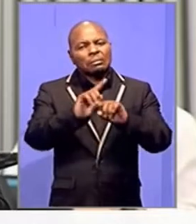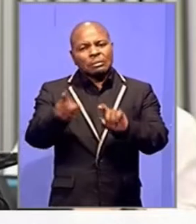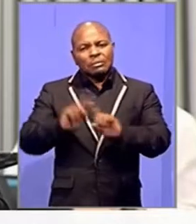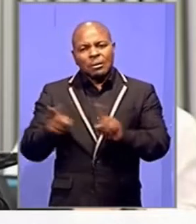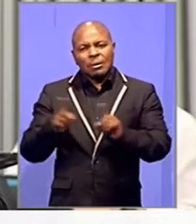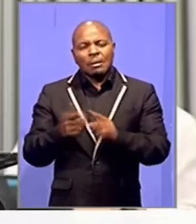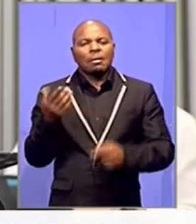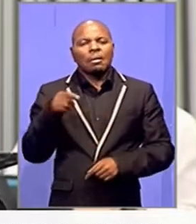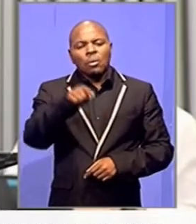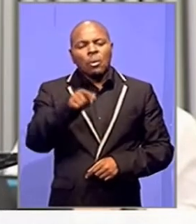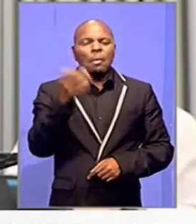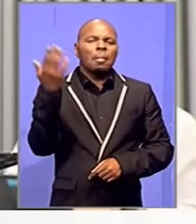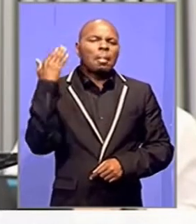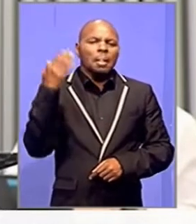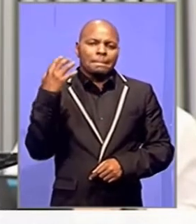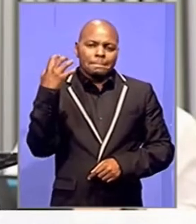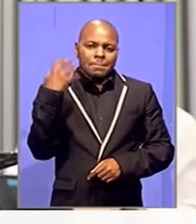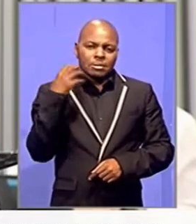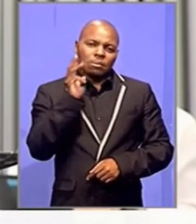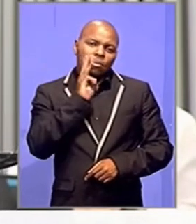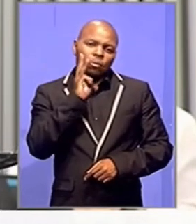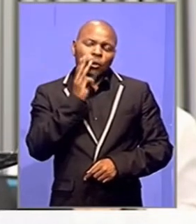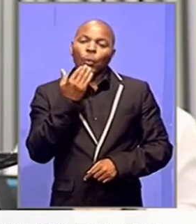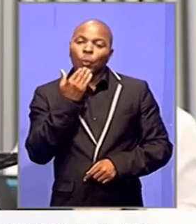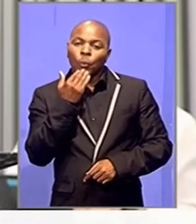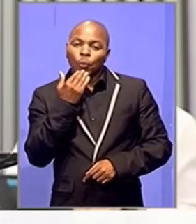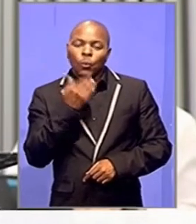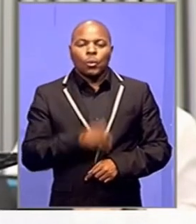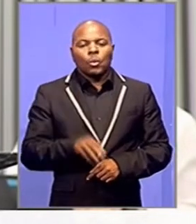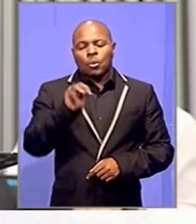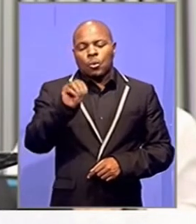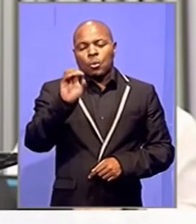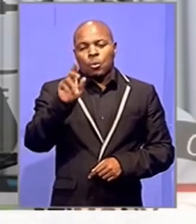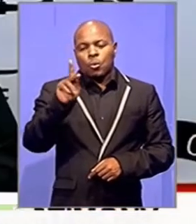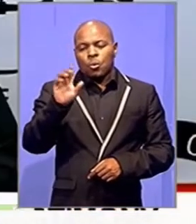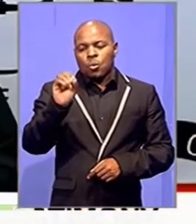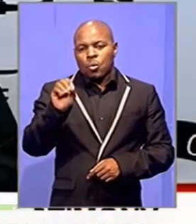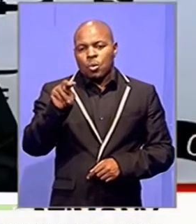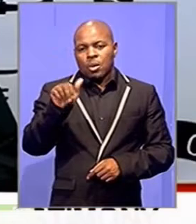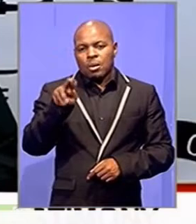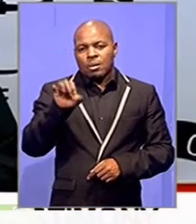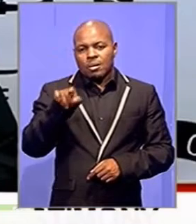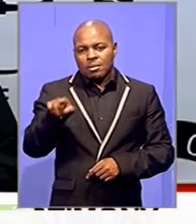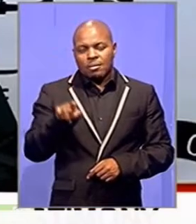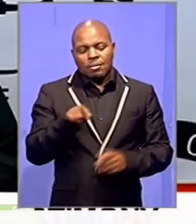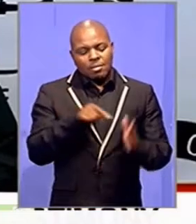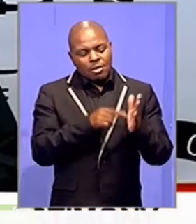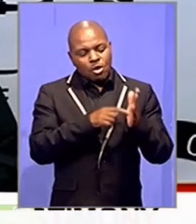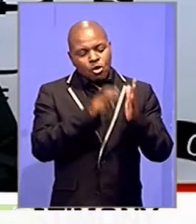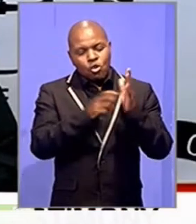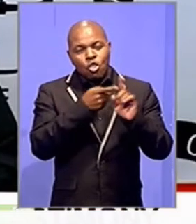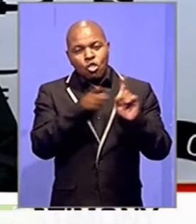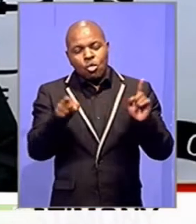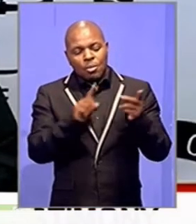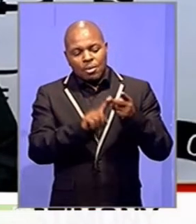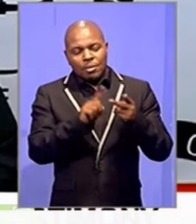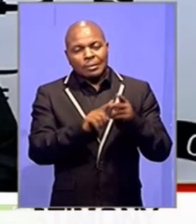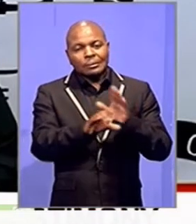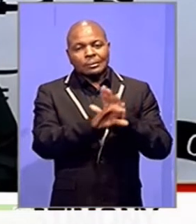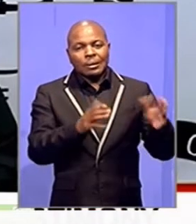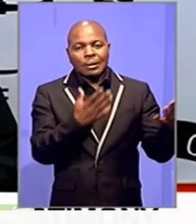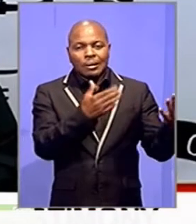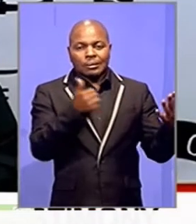mehleng la ditaba tsa metsi Nomvula Mokonyane le tlotse kano ya lona ya kantoro ena ho latela section 96 ya molao wa motheo